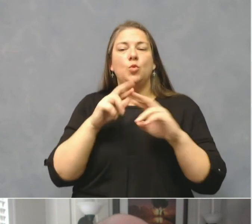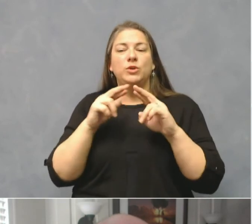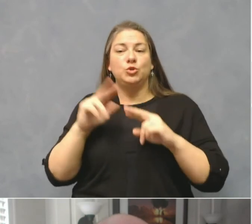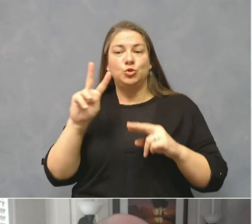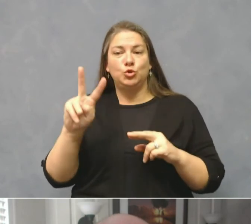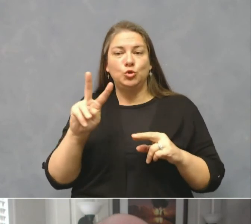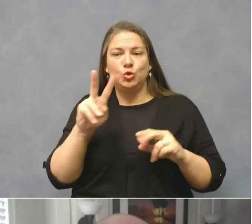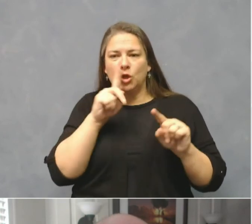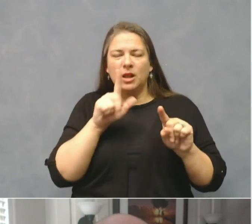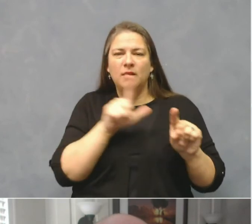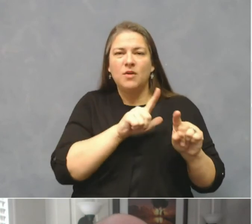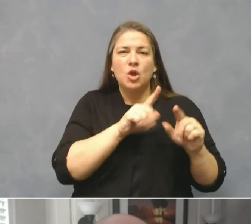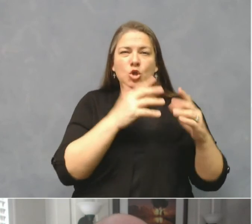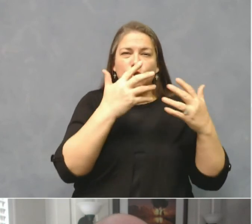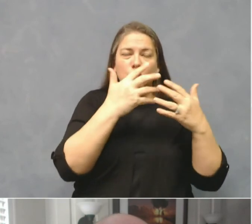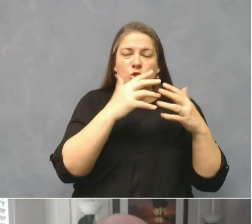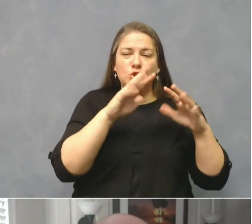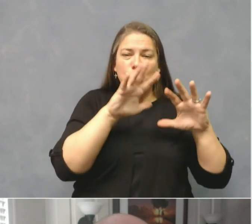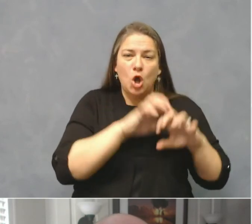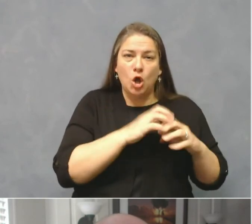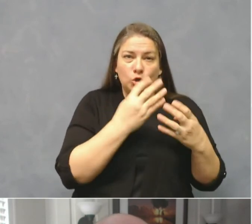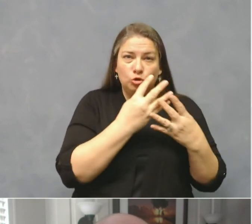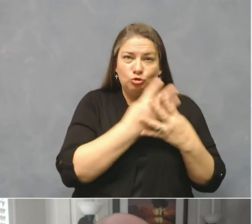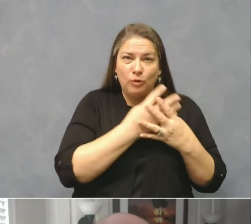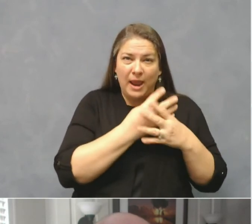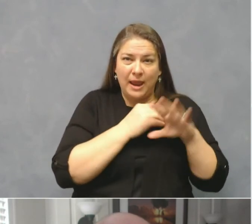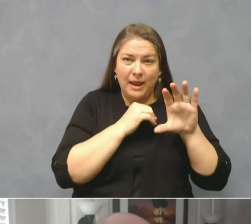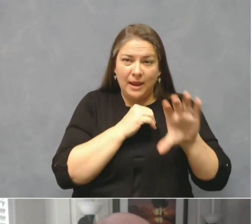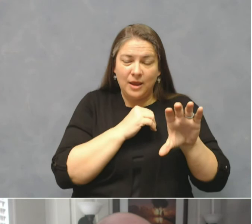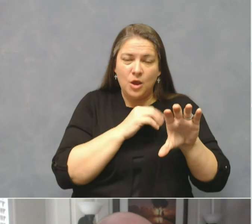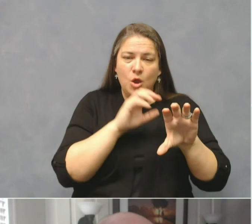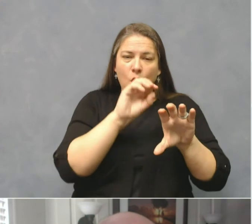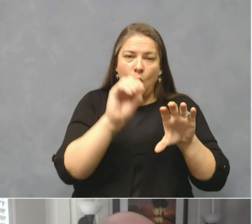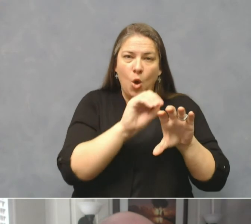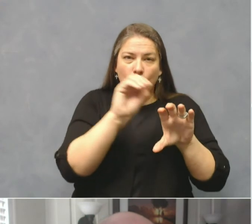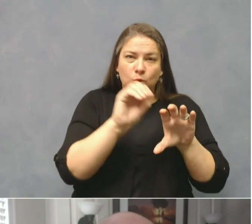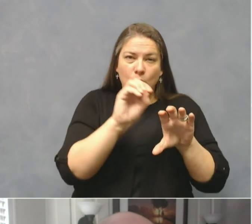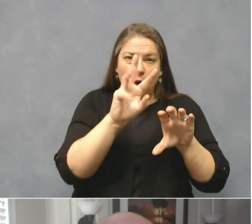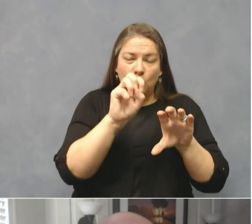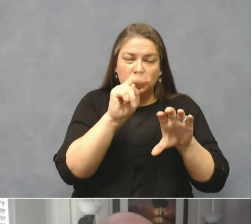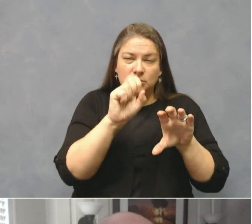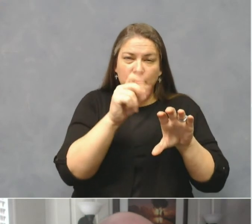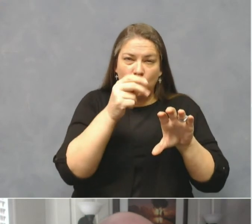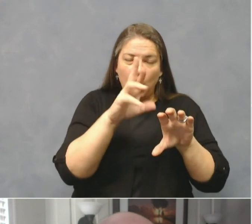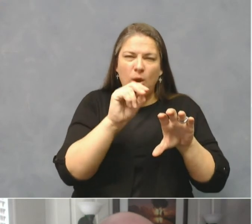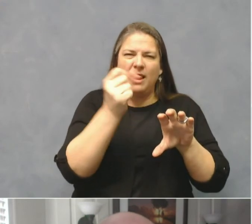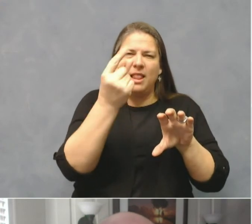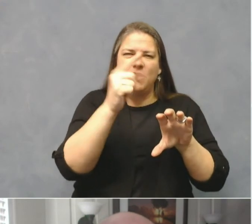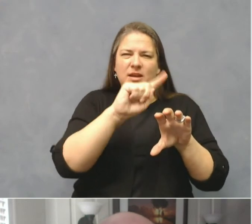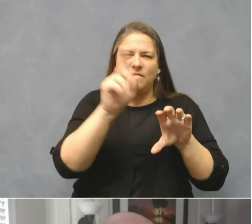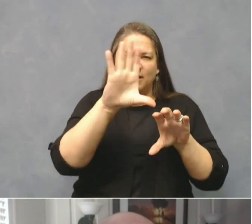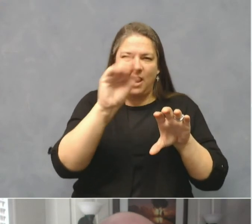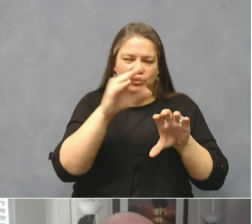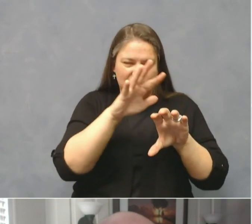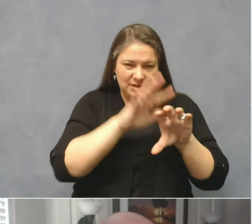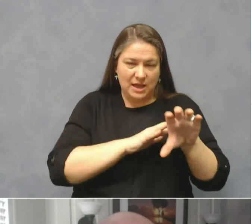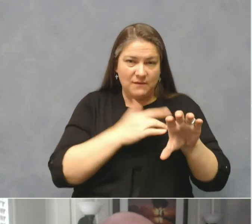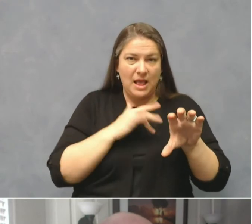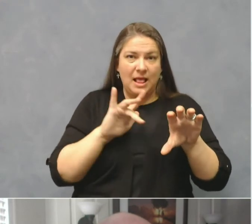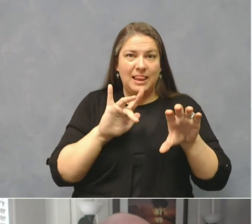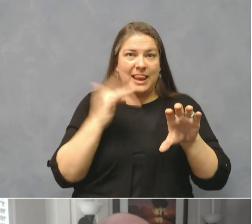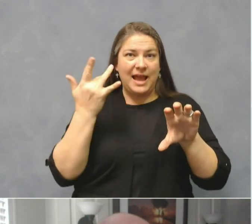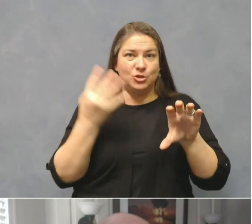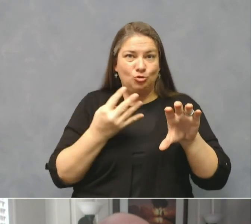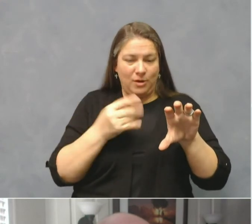of that, which includes Owensboro and 11 counties. And it includes the light gray, which is number